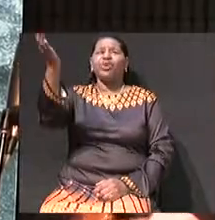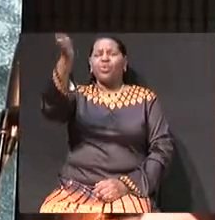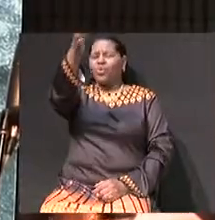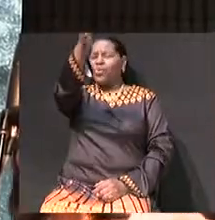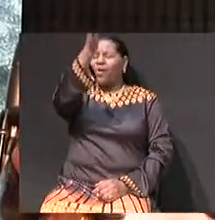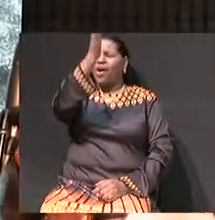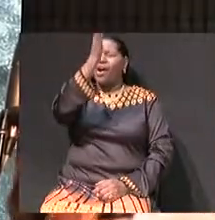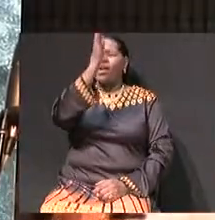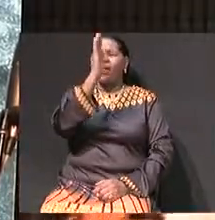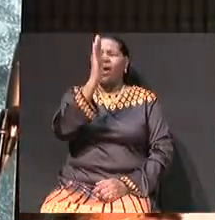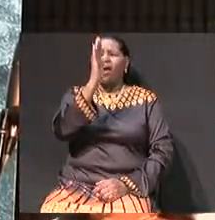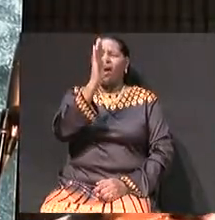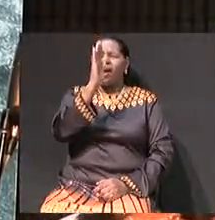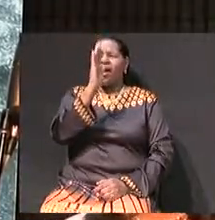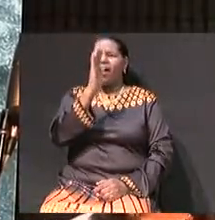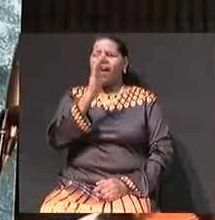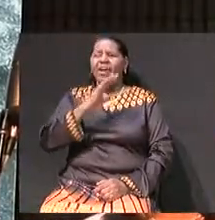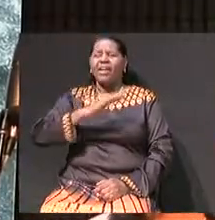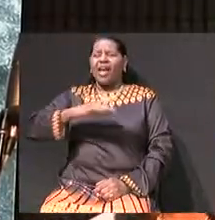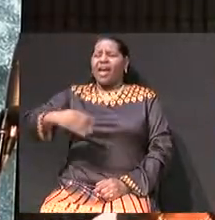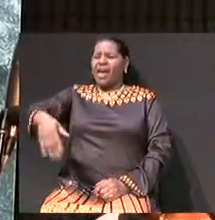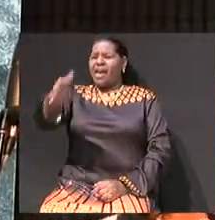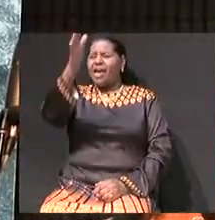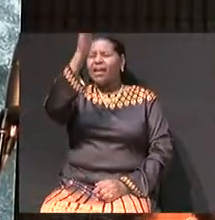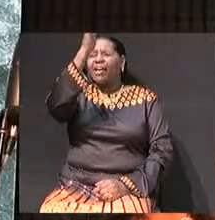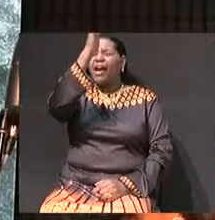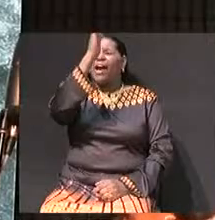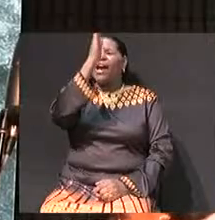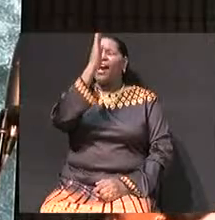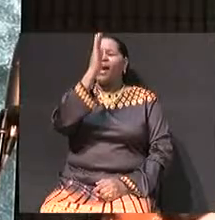Oh, you and God alone.